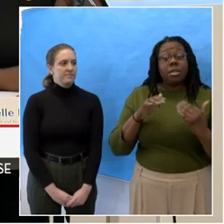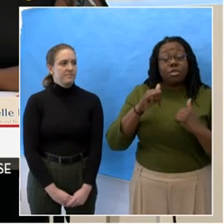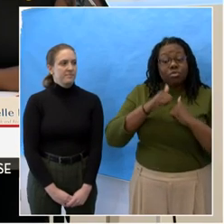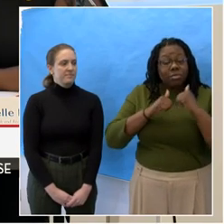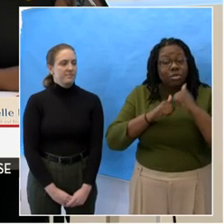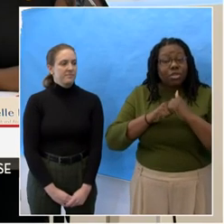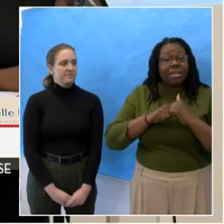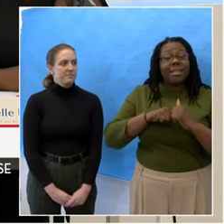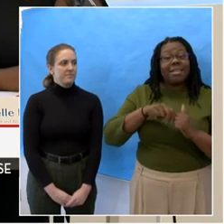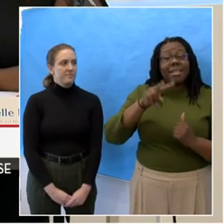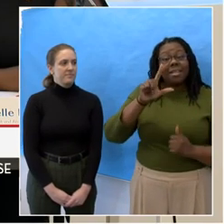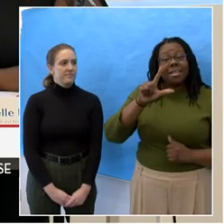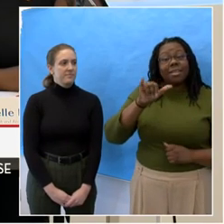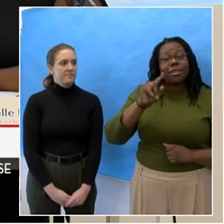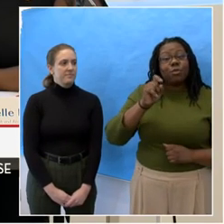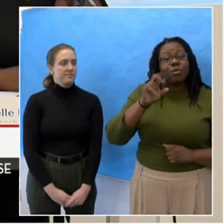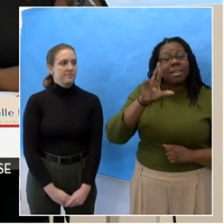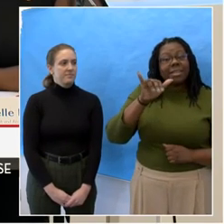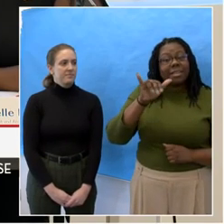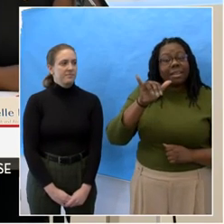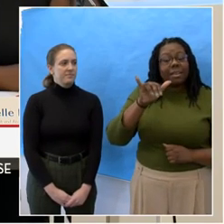are really an equity issue.